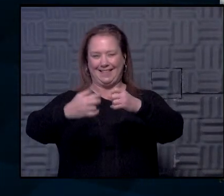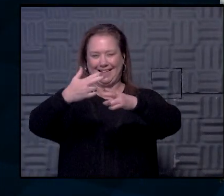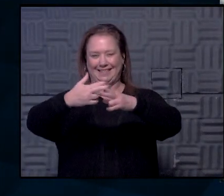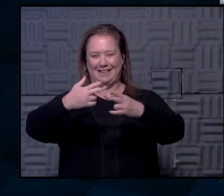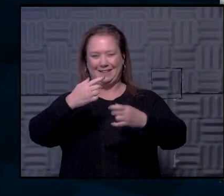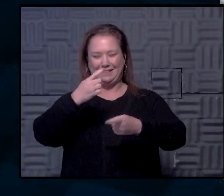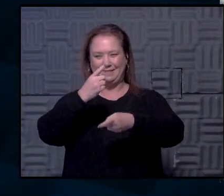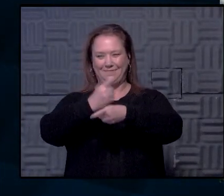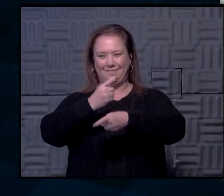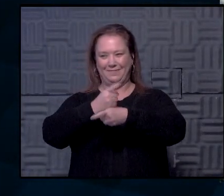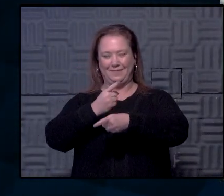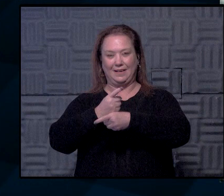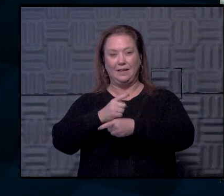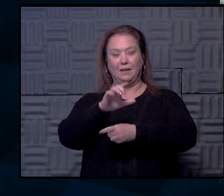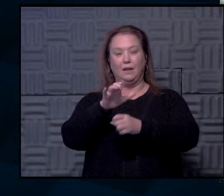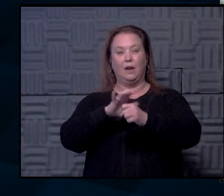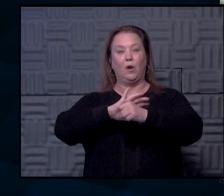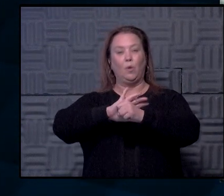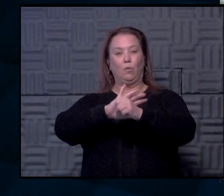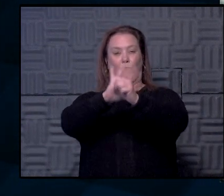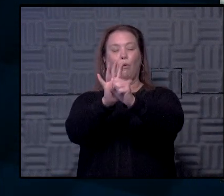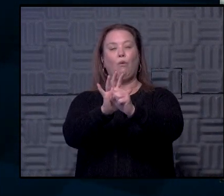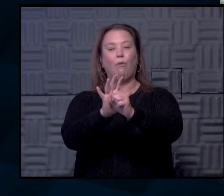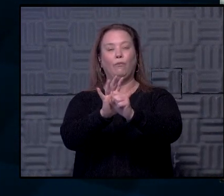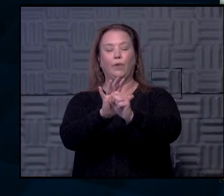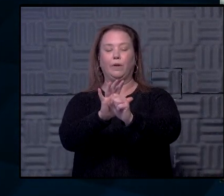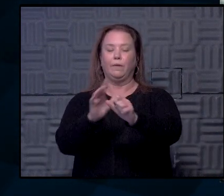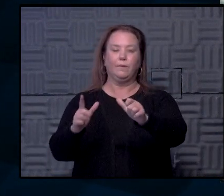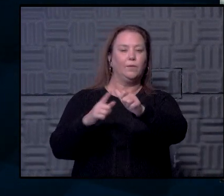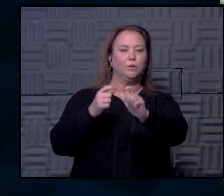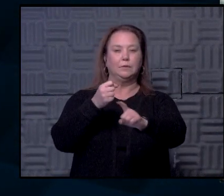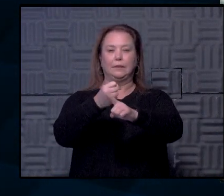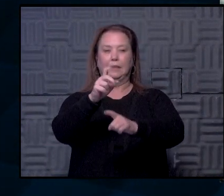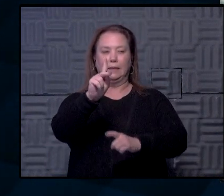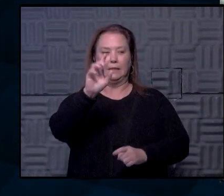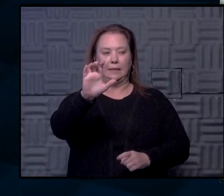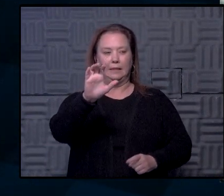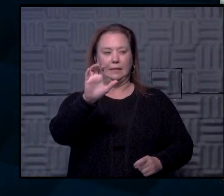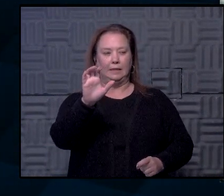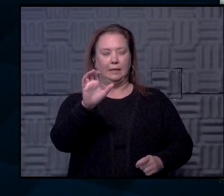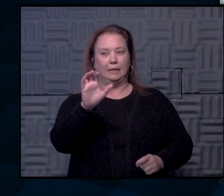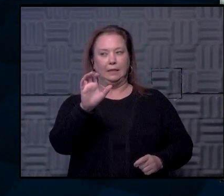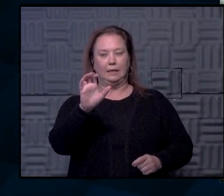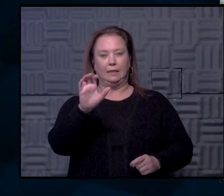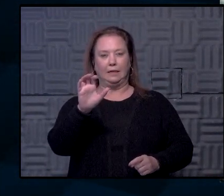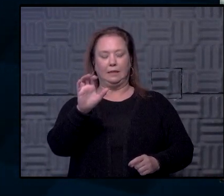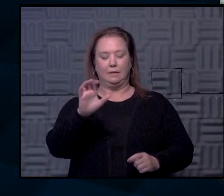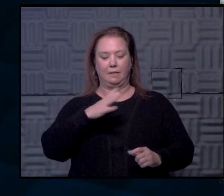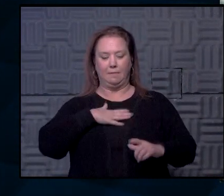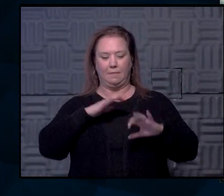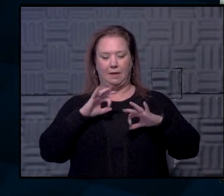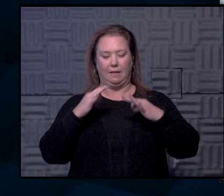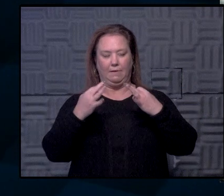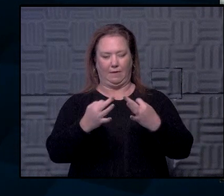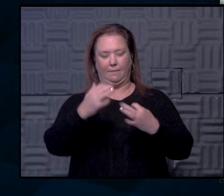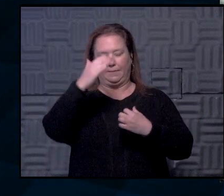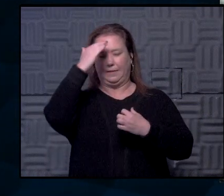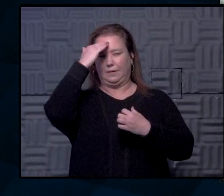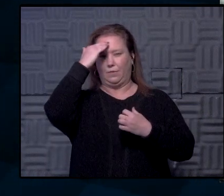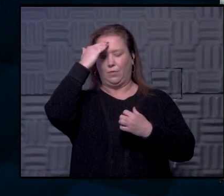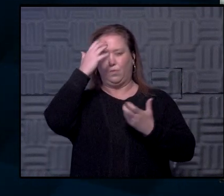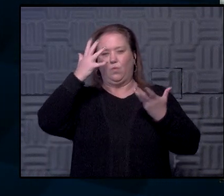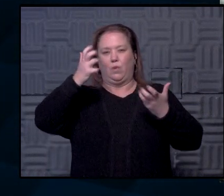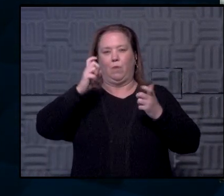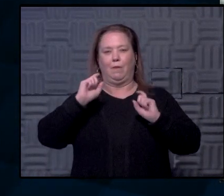Yes. When COVID-19 first hit Kansas City, my family and I knew we